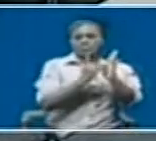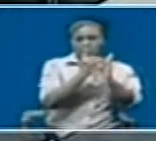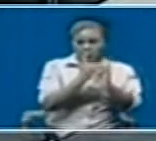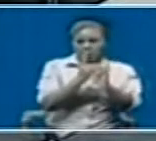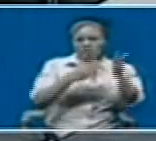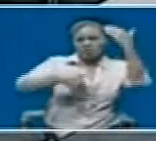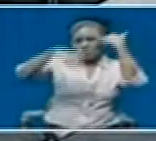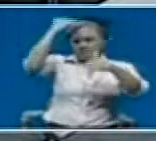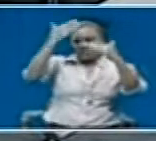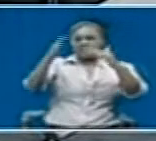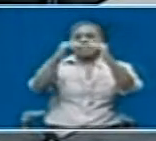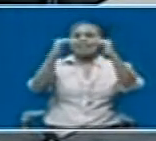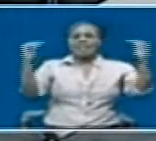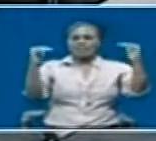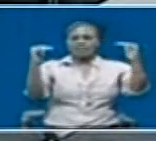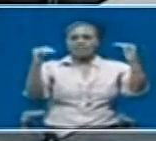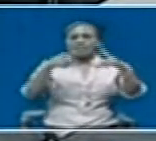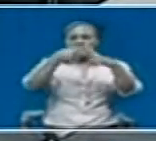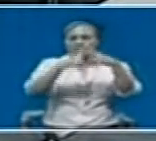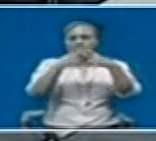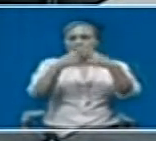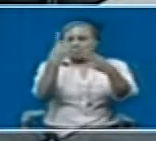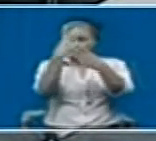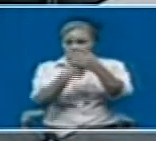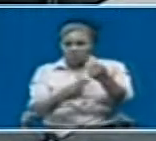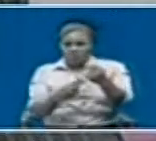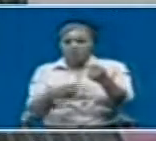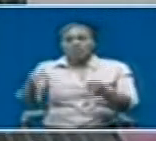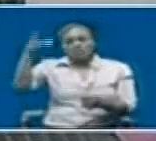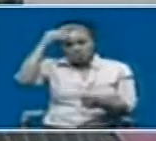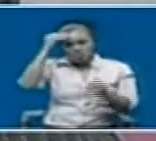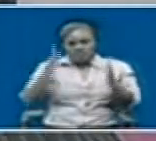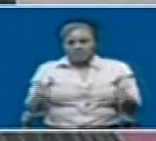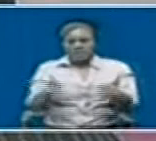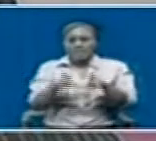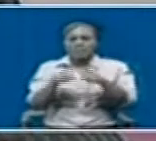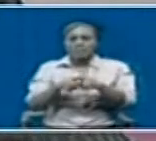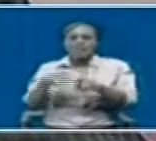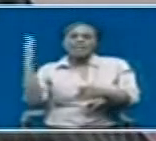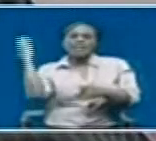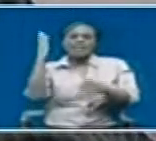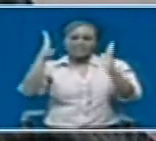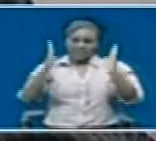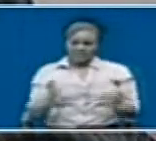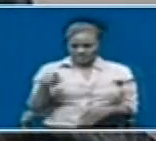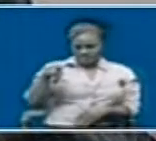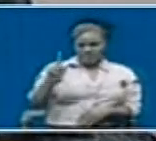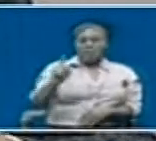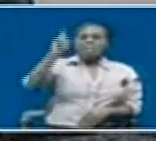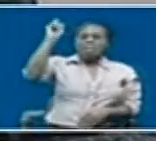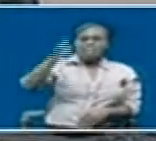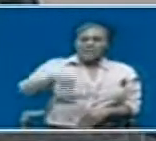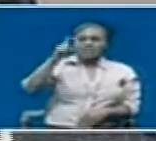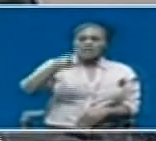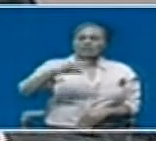at the university level, industry linkages both for the students, but also for the lecturers. Lecturers must